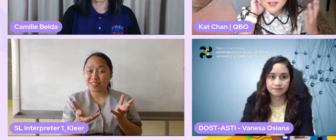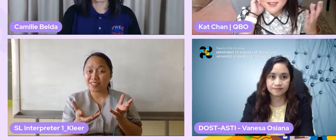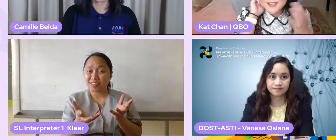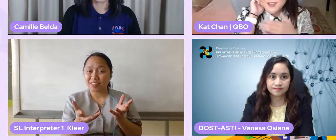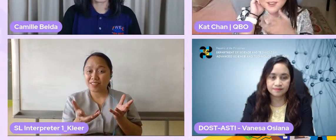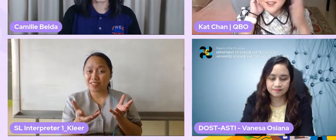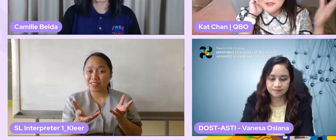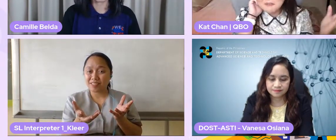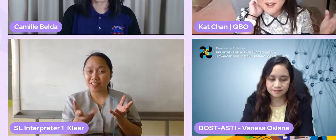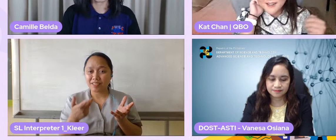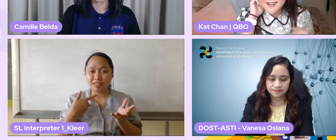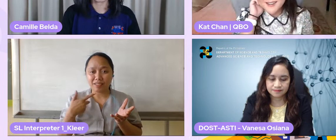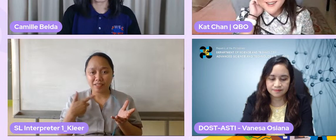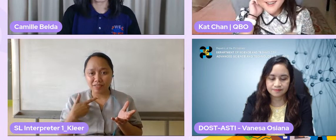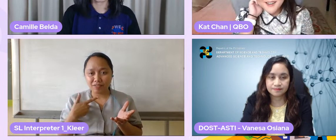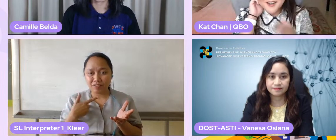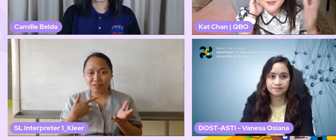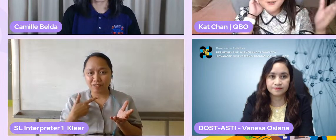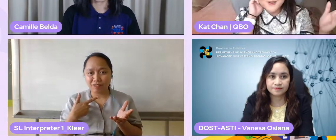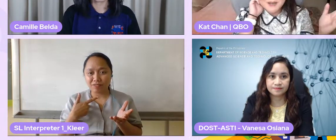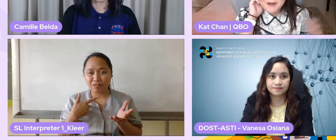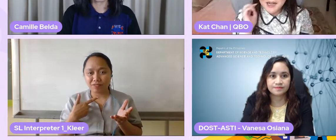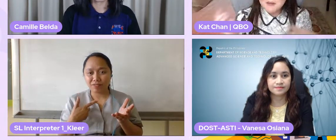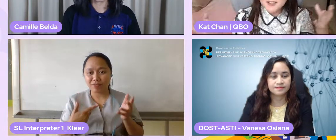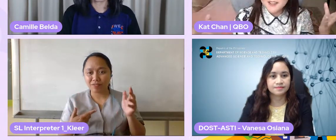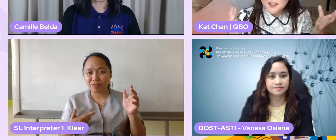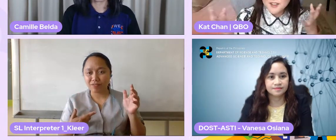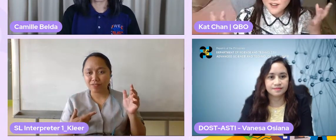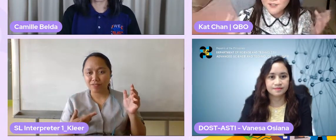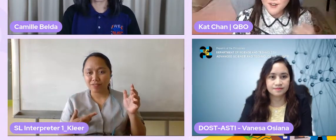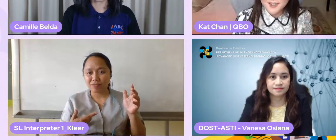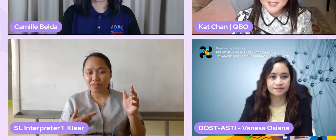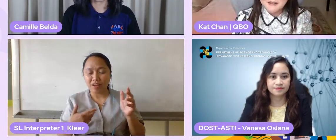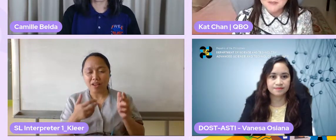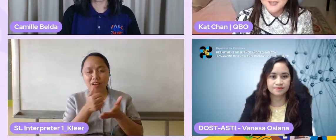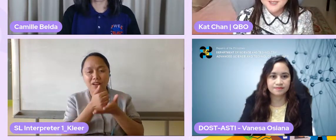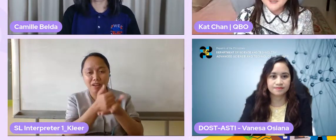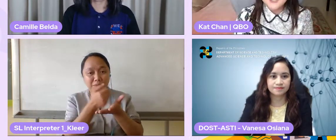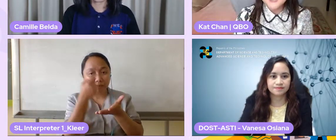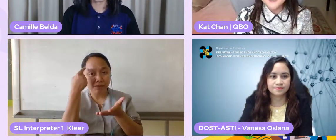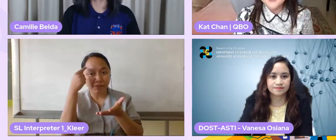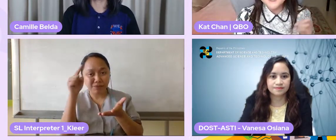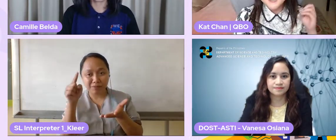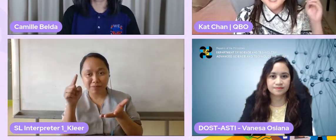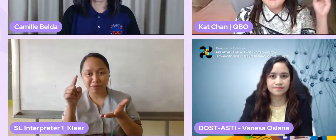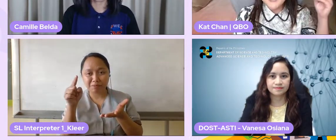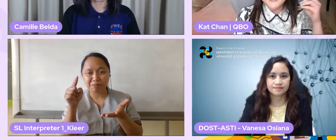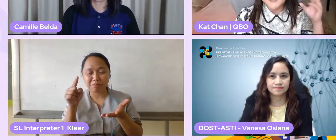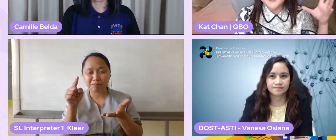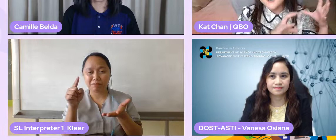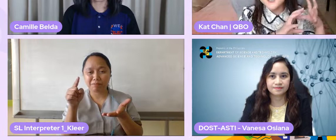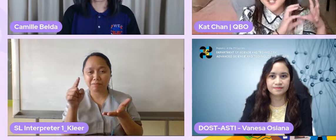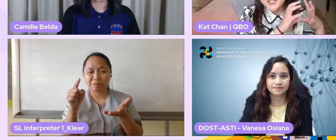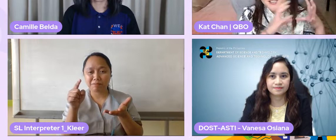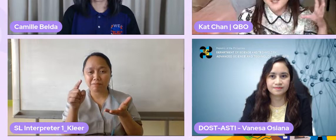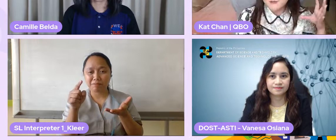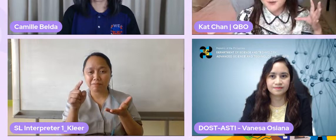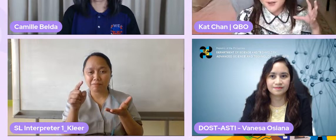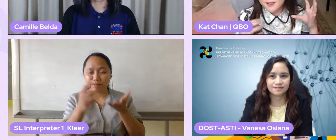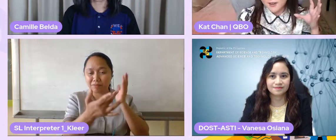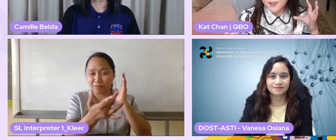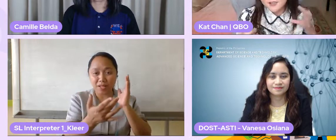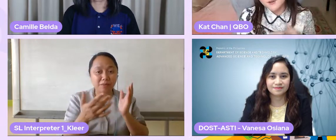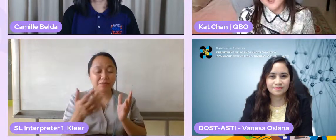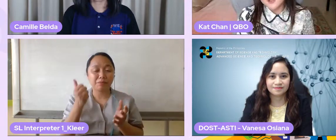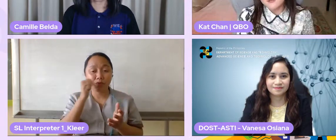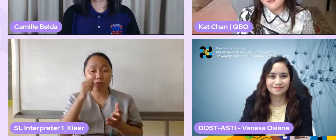yung GPS, yun din yung parang nakatulong sa paggamit ng Tinder, for example. No? So, minsan yung space technology isn't